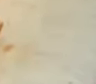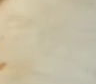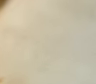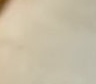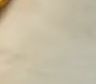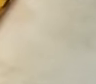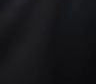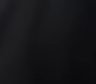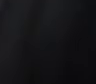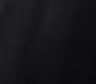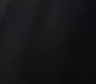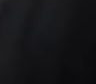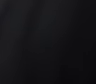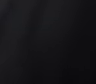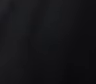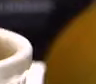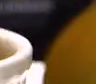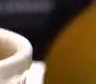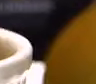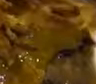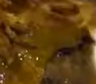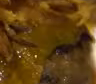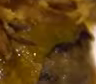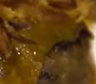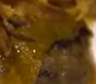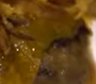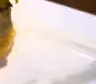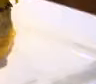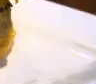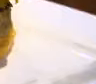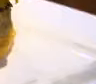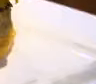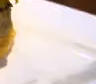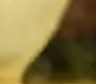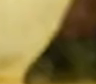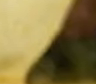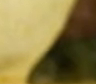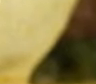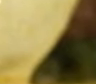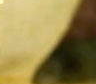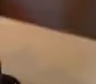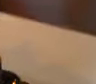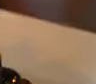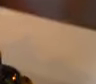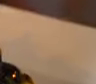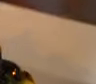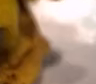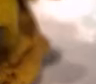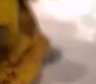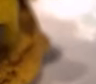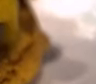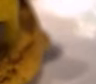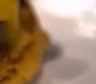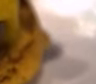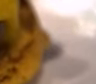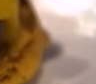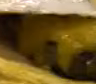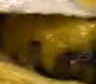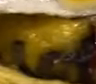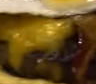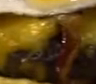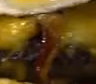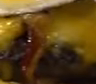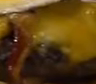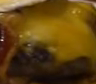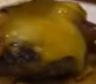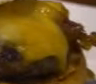Just a safety note. The whole idea is hopefully people feel a lot more comfortable with the numbers going down. We feel a lot more confident. As those numbers head down, we do feel more